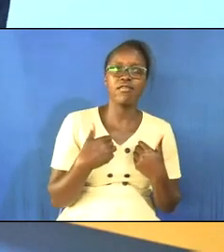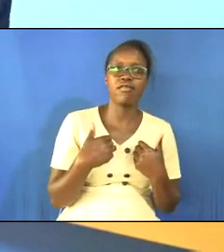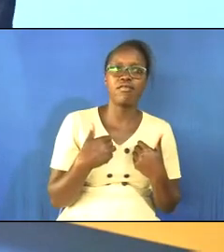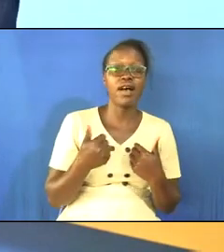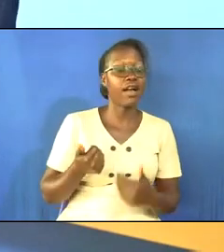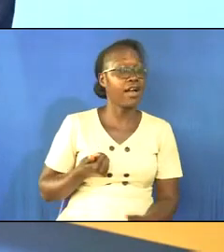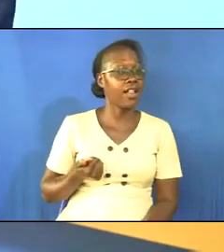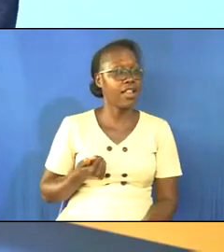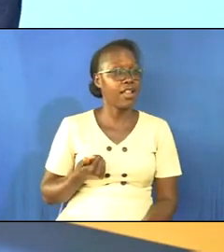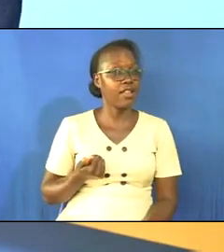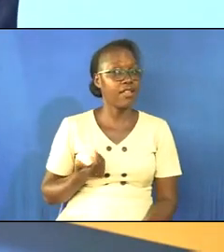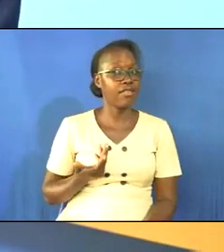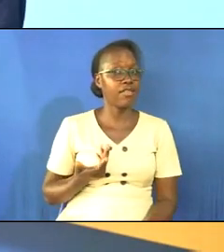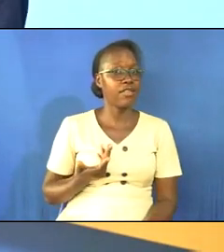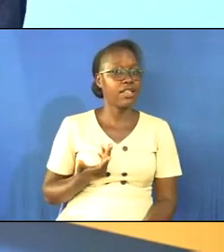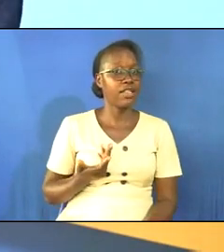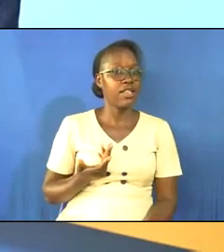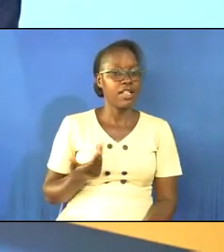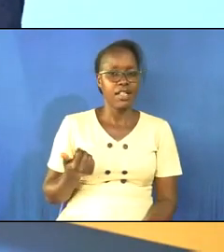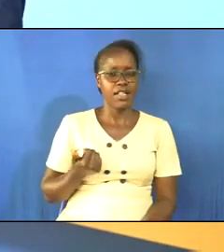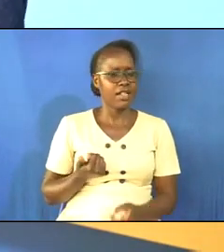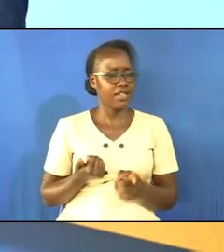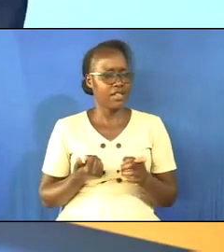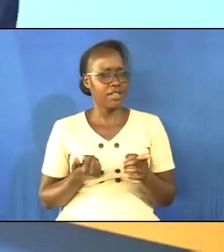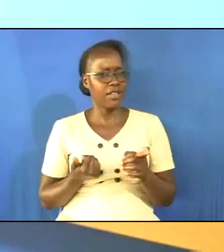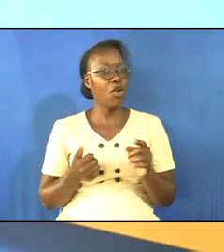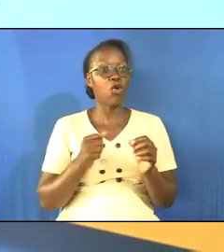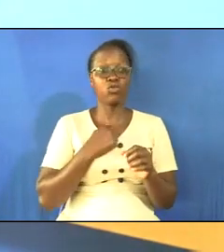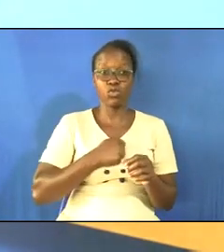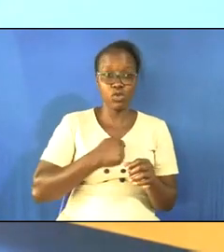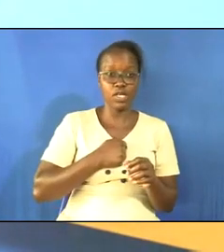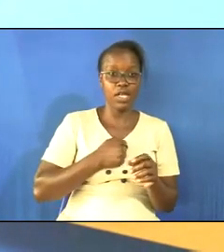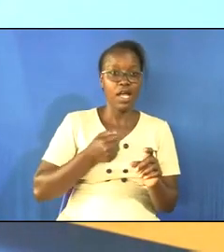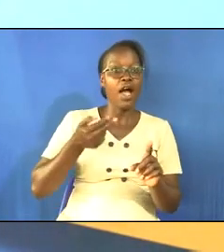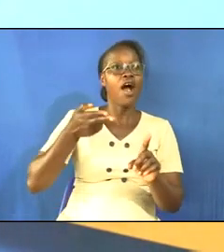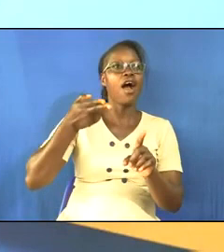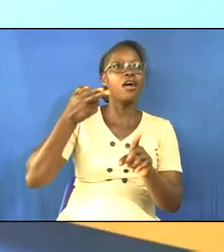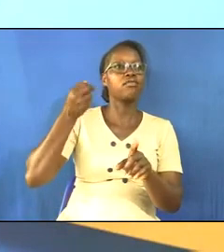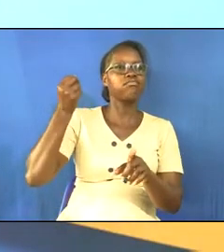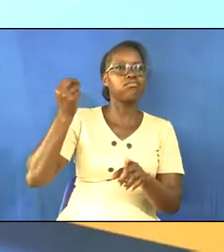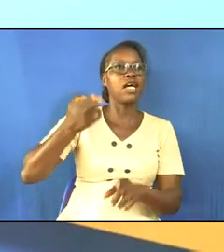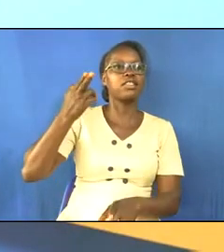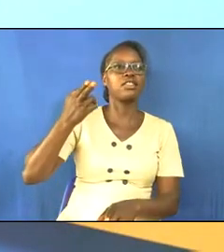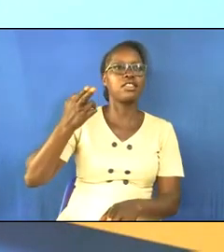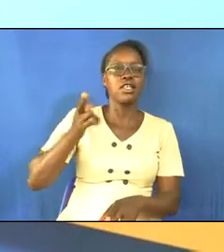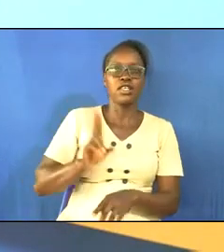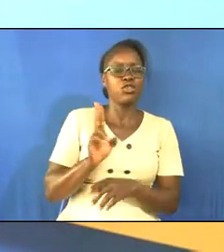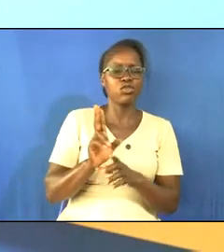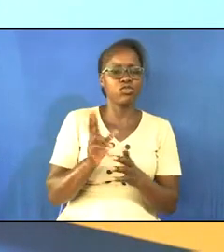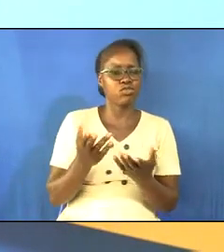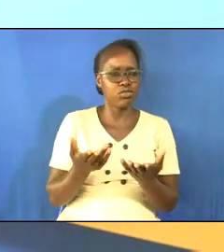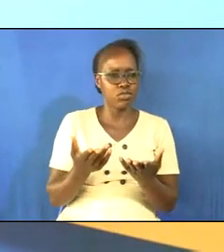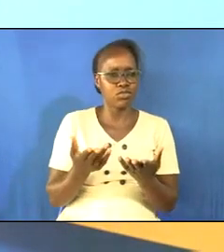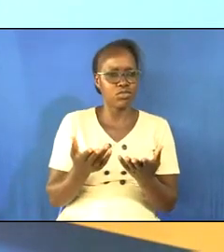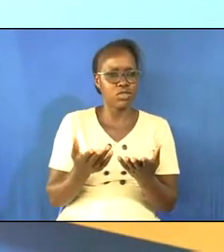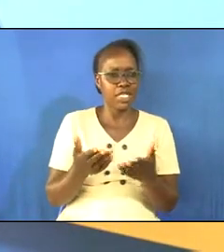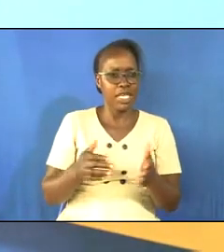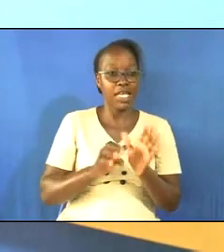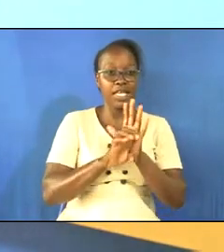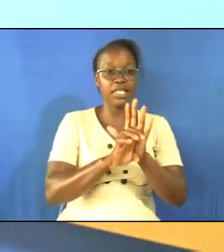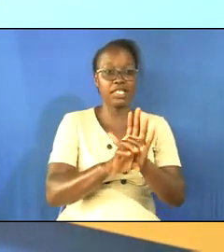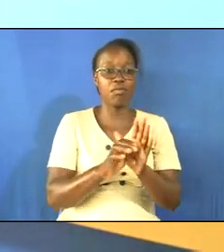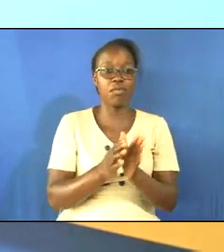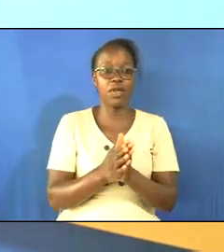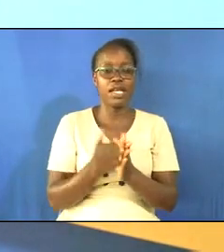you have a gun. So the gun is going to be loaded. So your genetics will load the gun. For example, take a young lady who has a